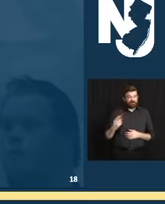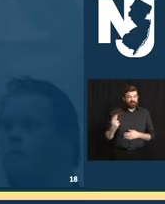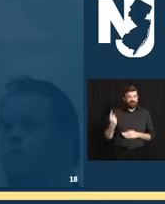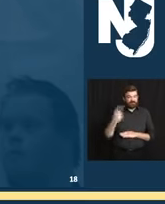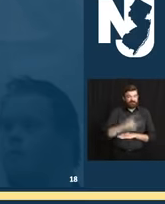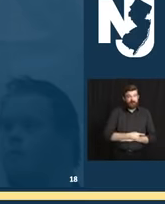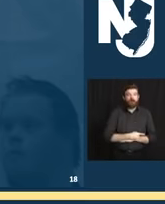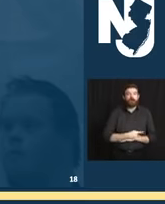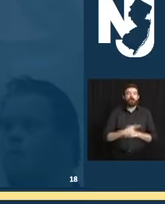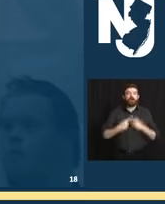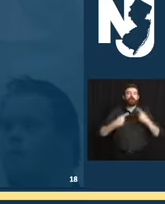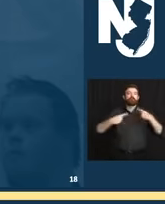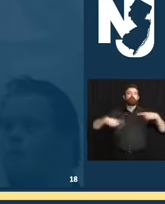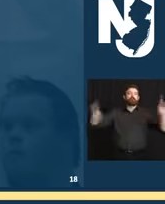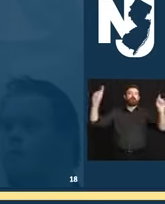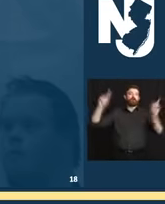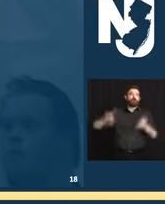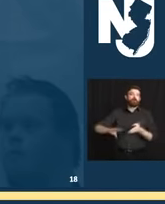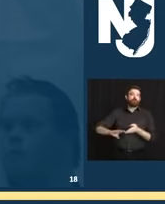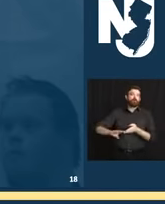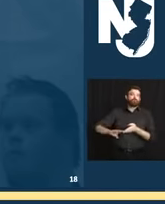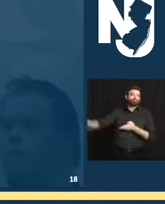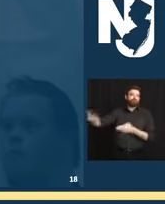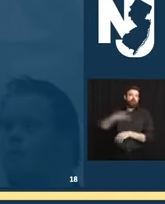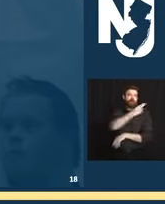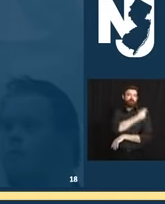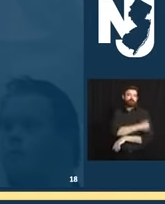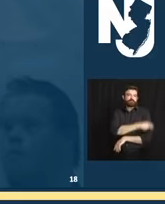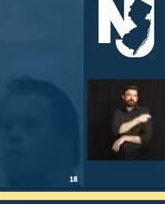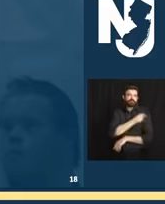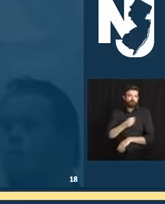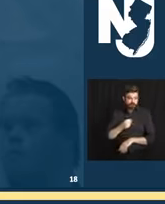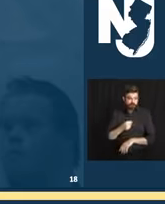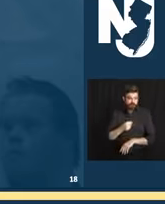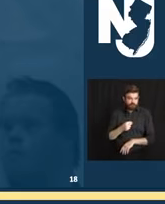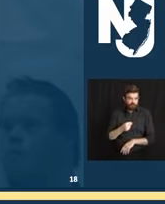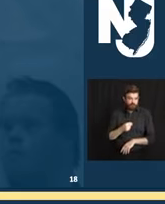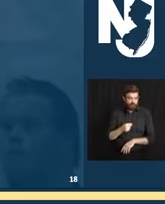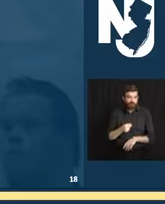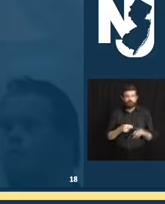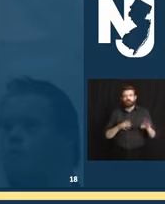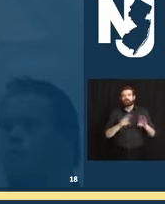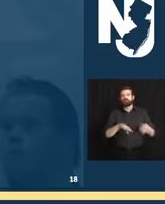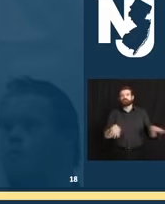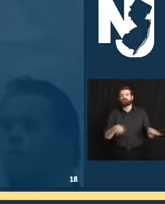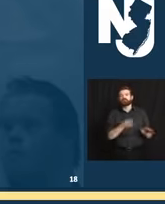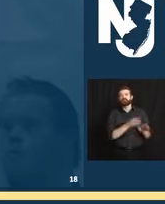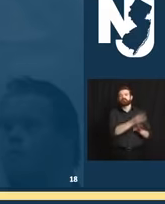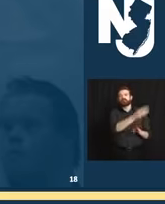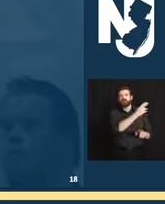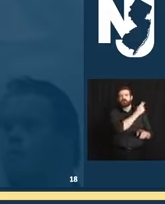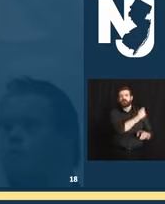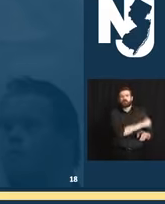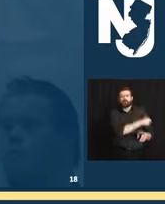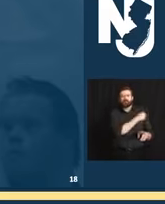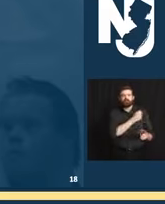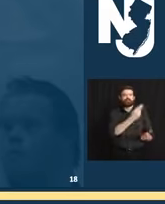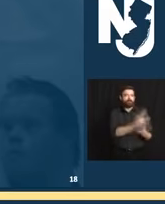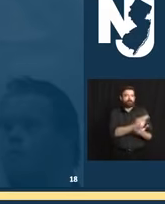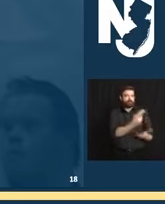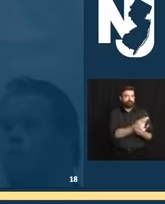was transferred to Children's Specialized Hospital in New Brunswick to begin his rehab. And he is no longer on a